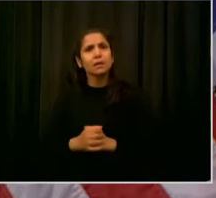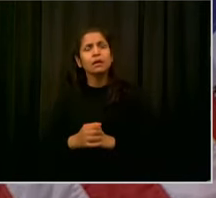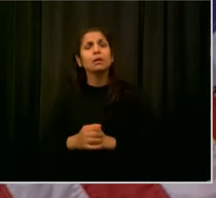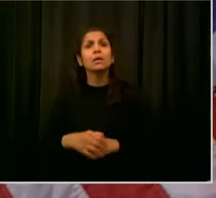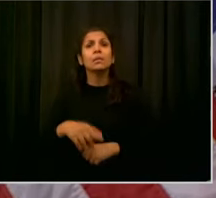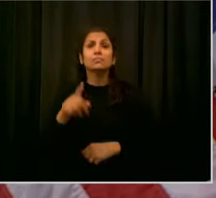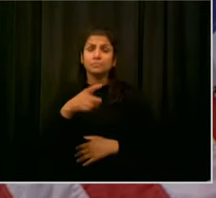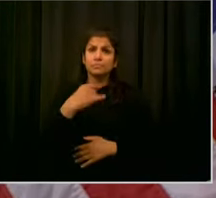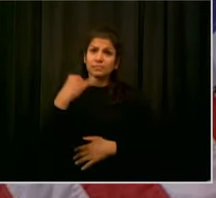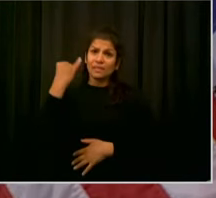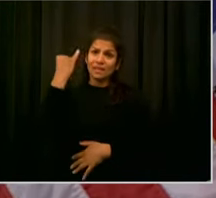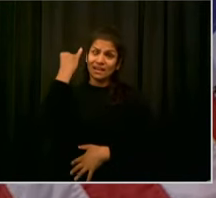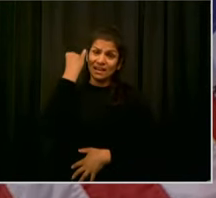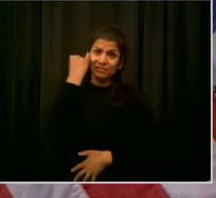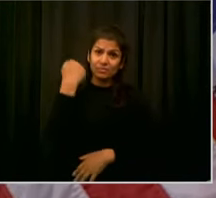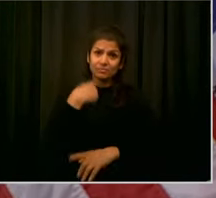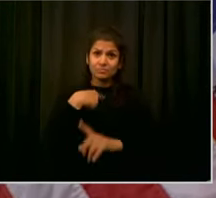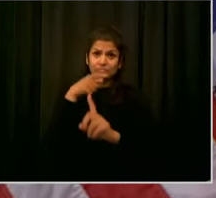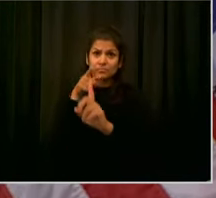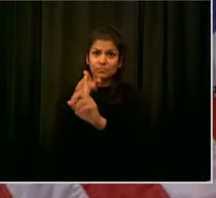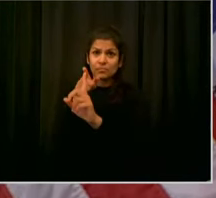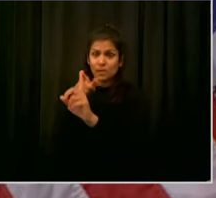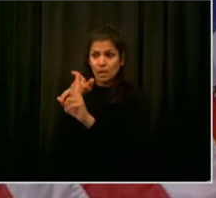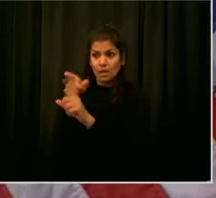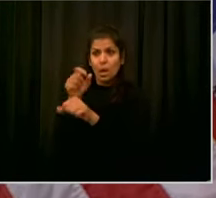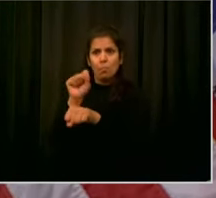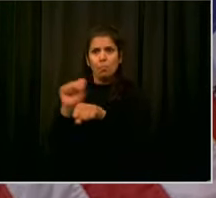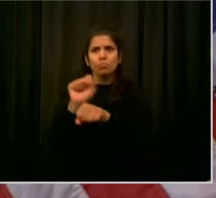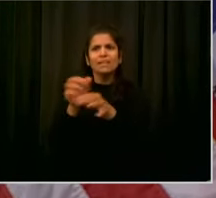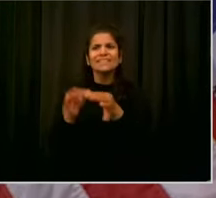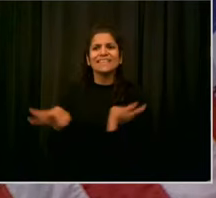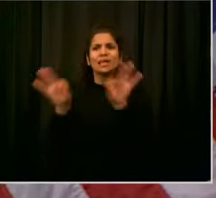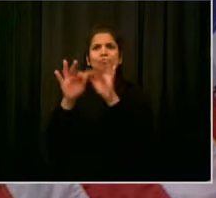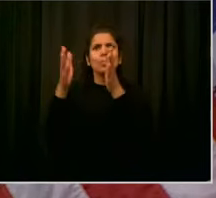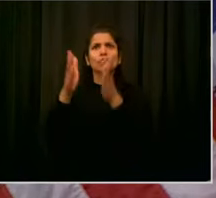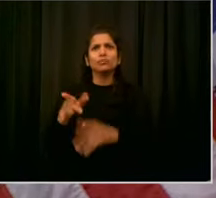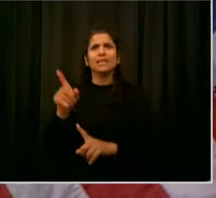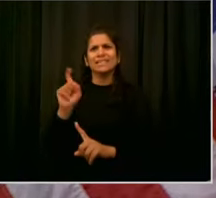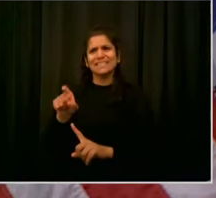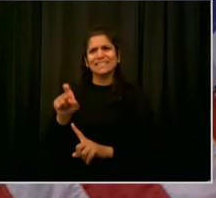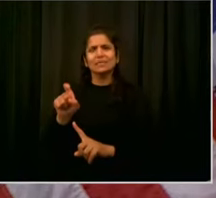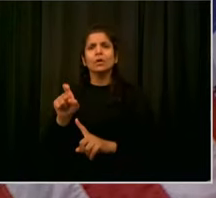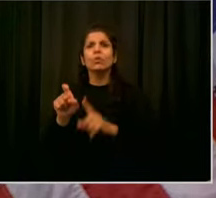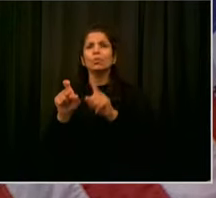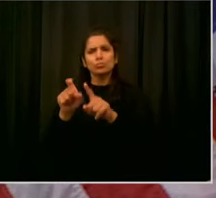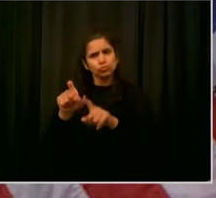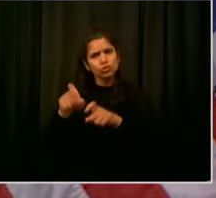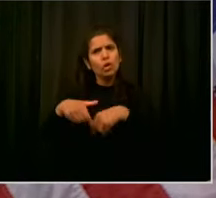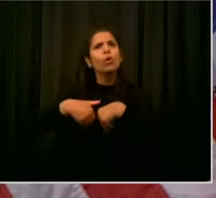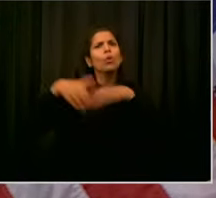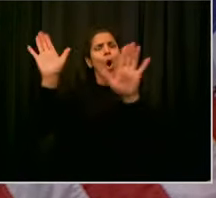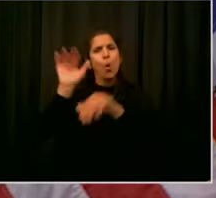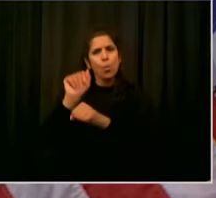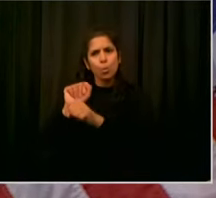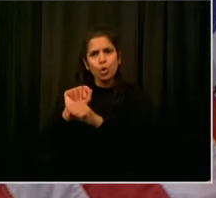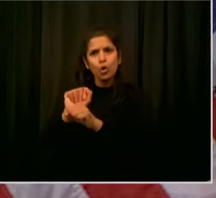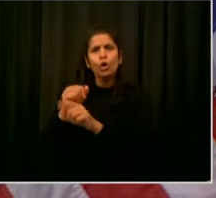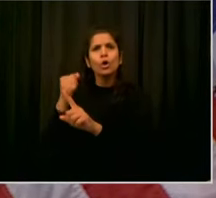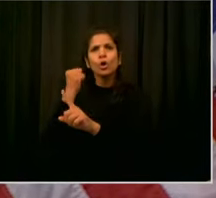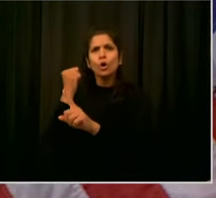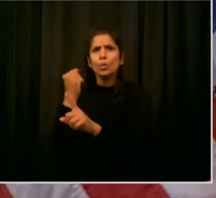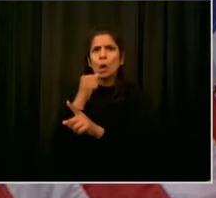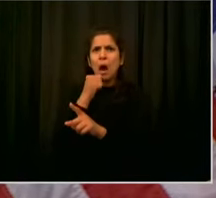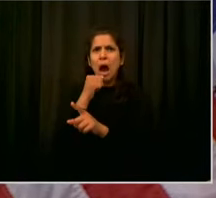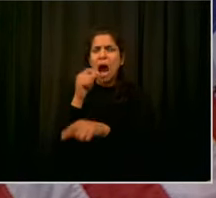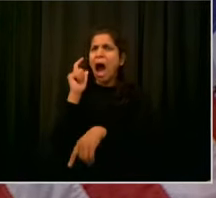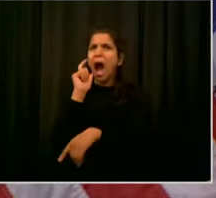about it. I assume sometimes that's just based on a lot of activity and people trying to make sense of a complex situation. But the bottom line is, if